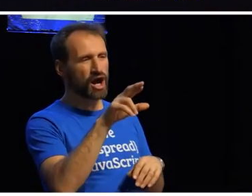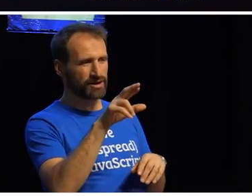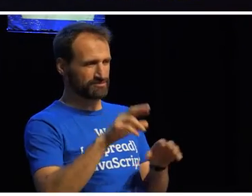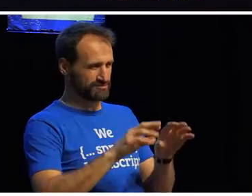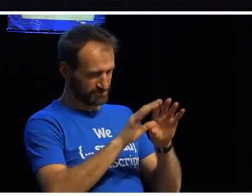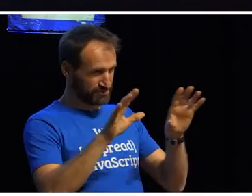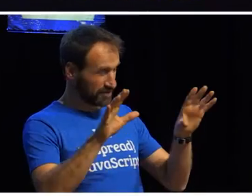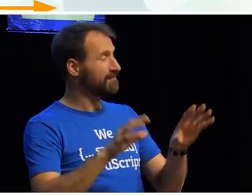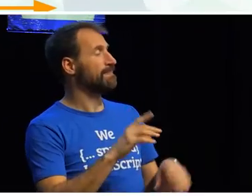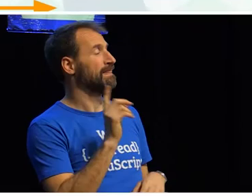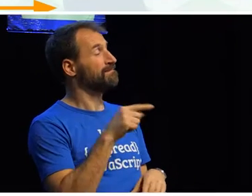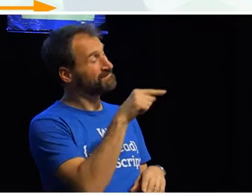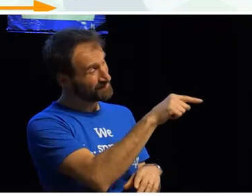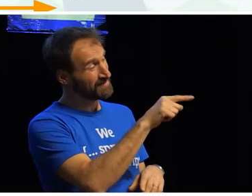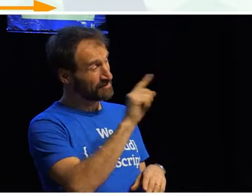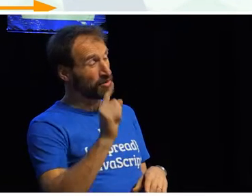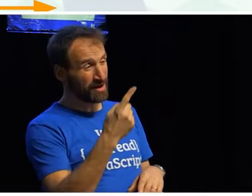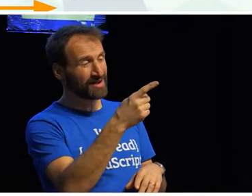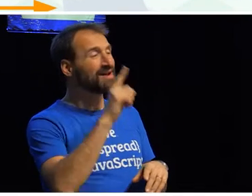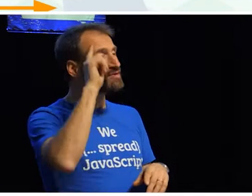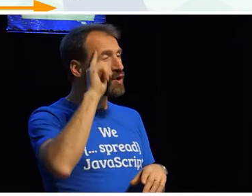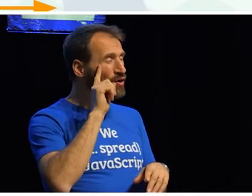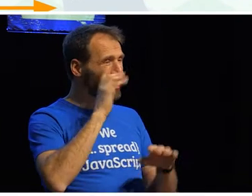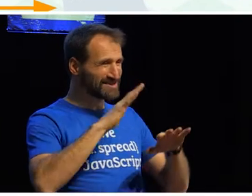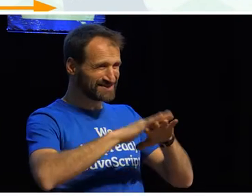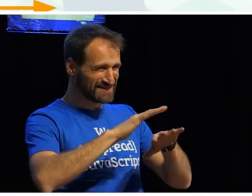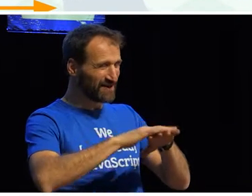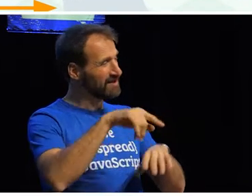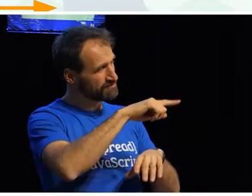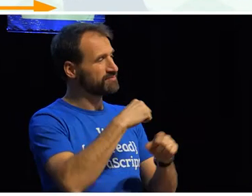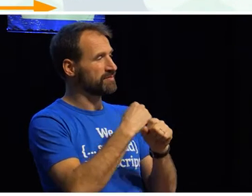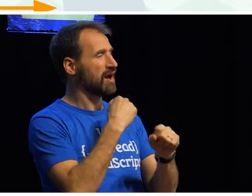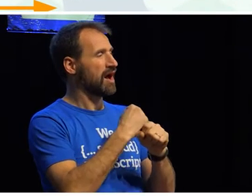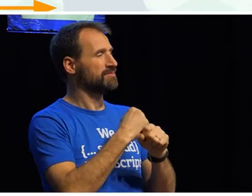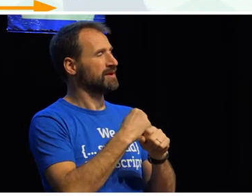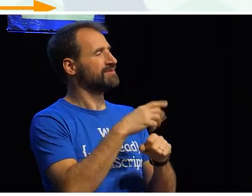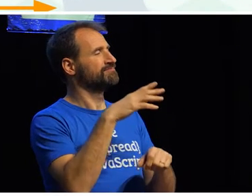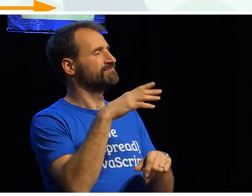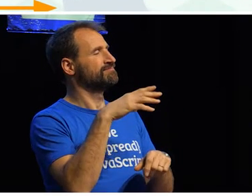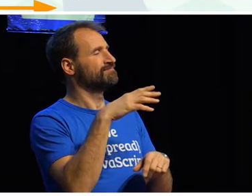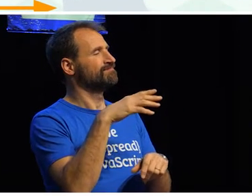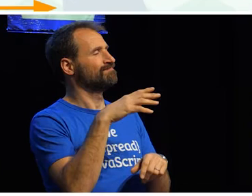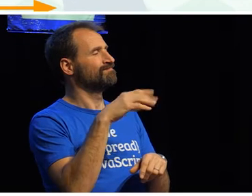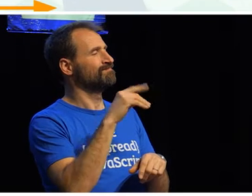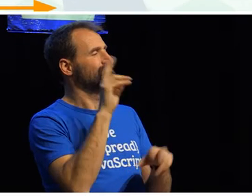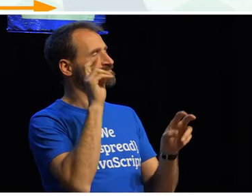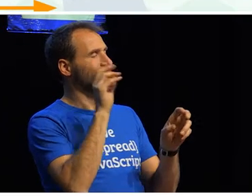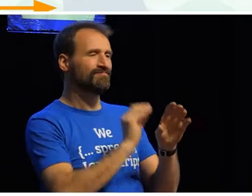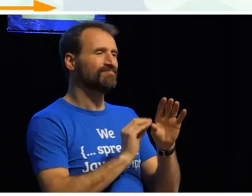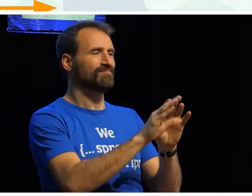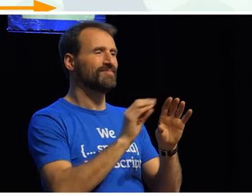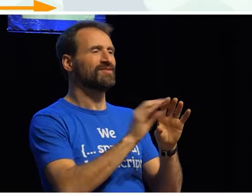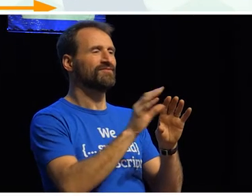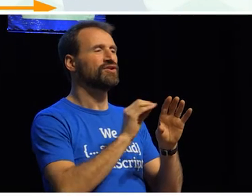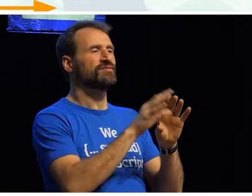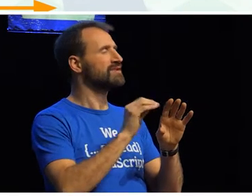So like again, this neural network is working with a feeding. It's a known pictures,